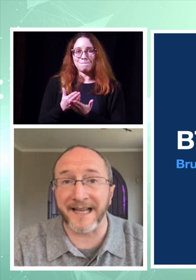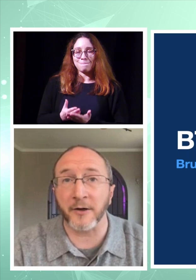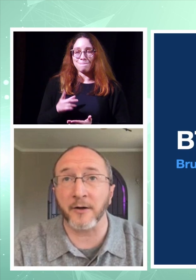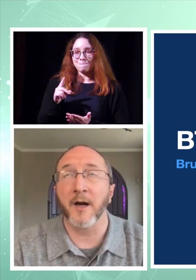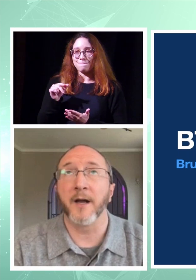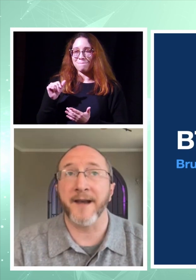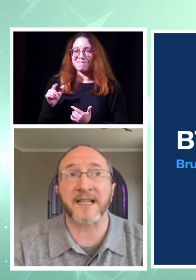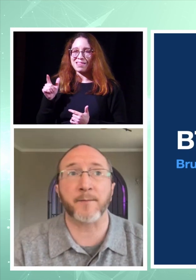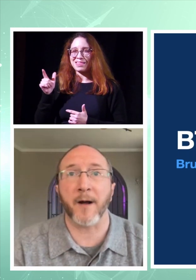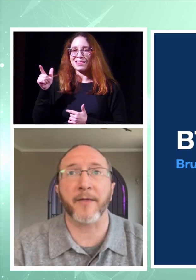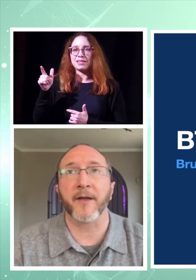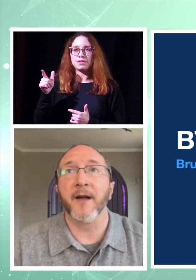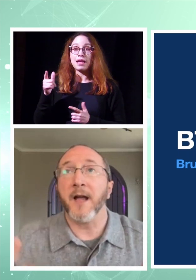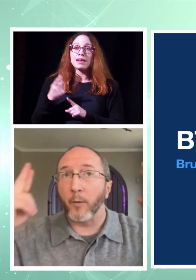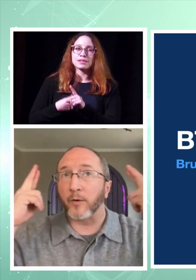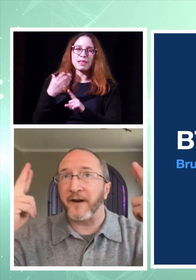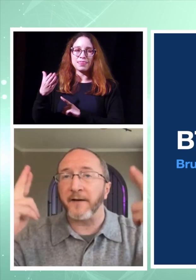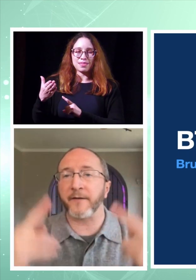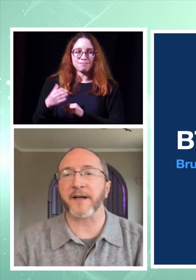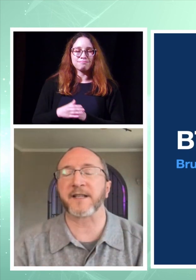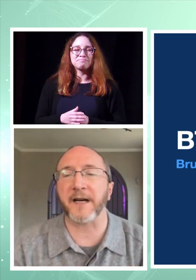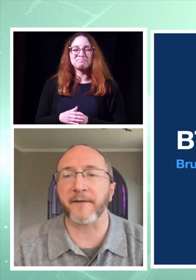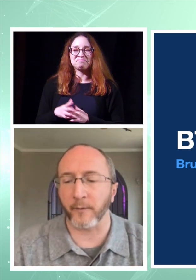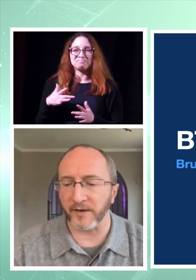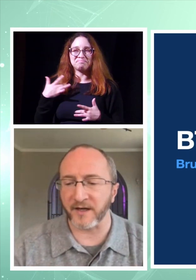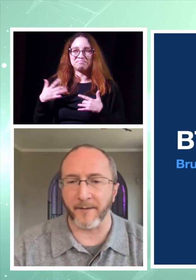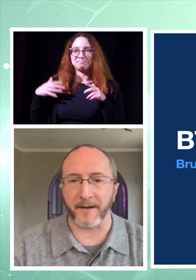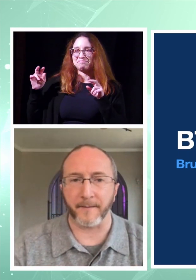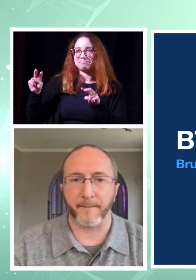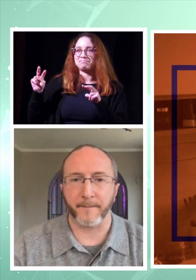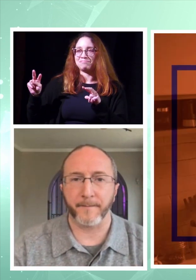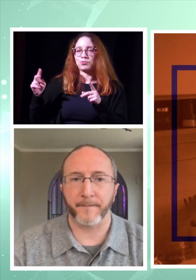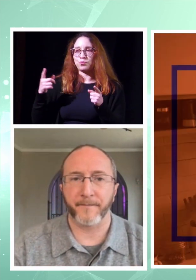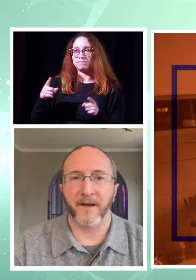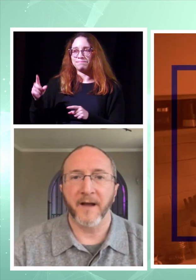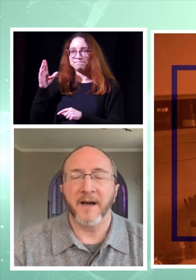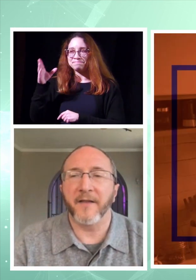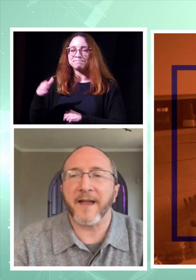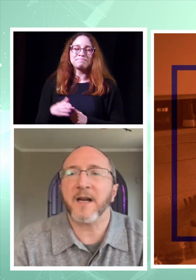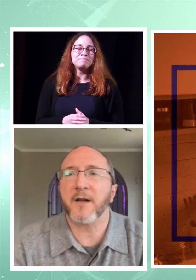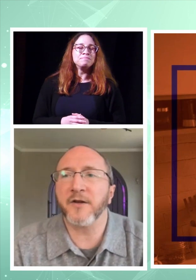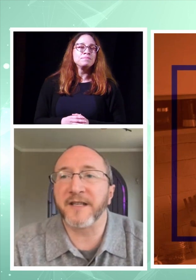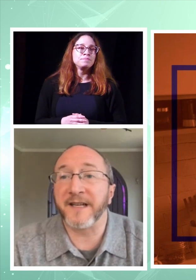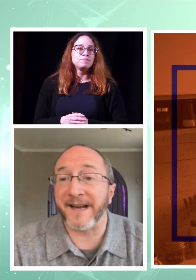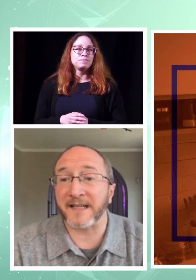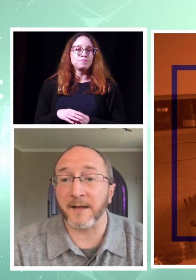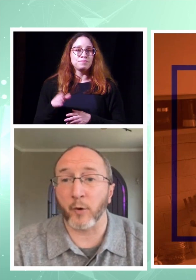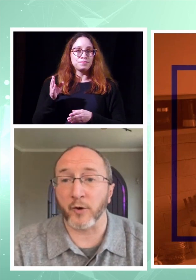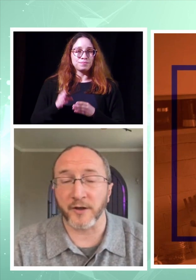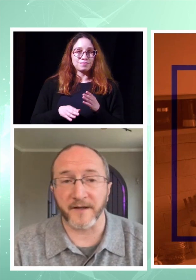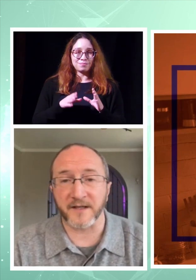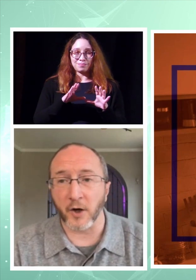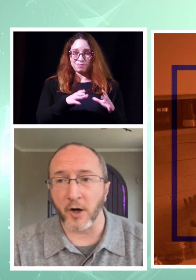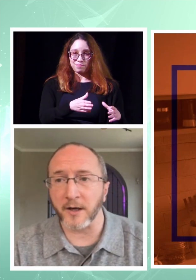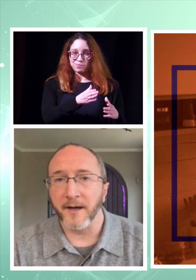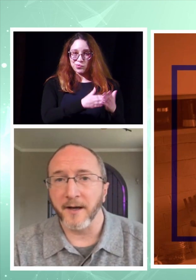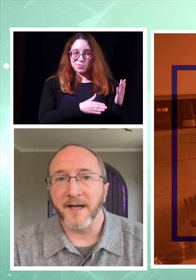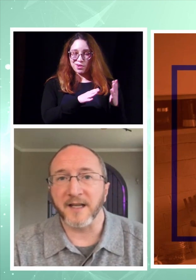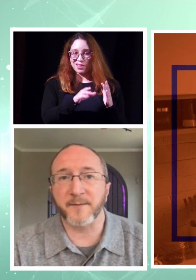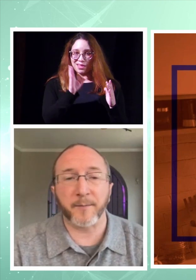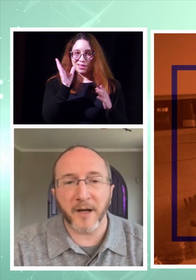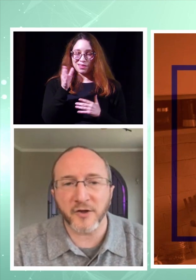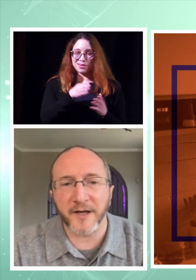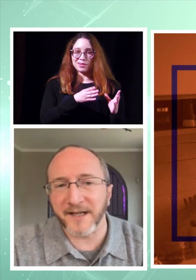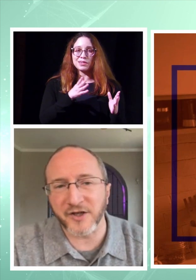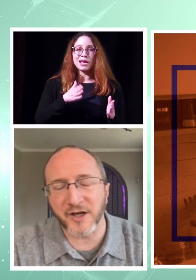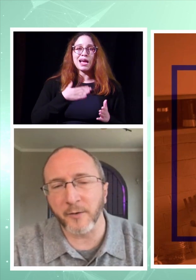actually later next month. And we're very, very excited for what's coming. Now that concludes the didactic portion of this talk. It's